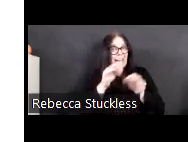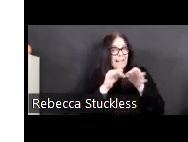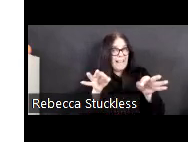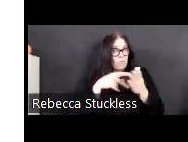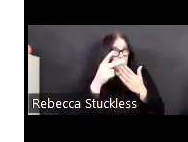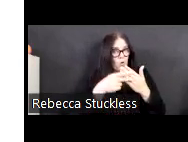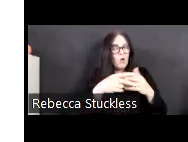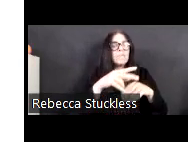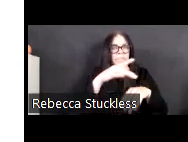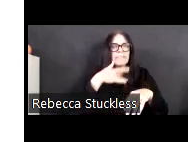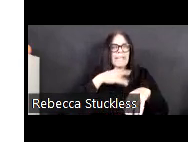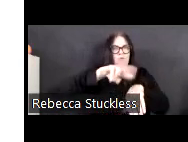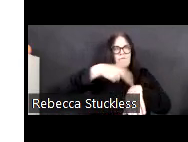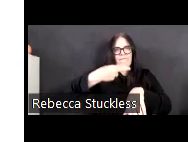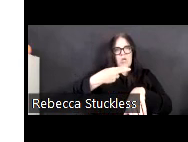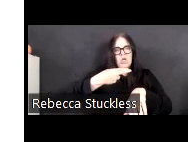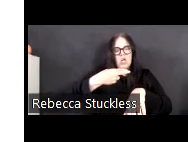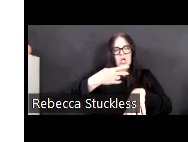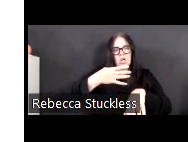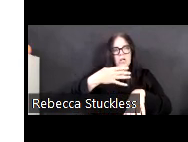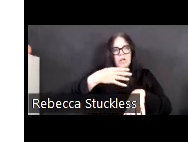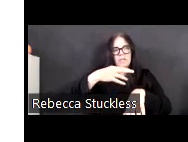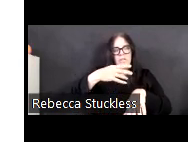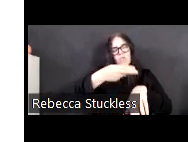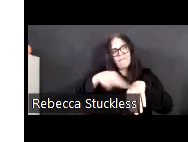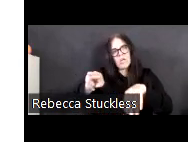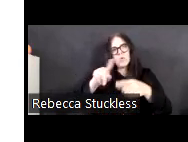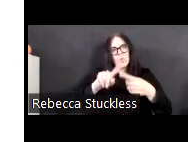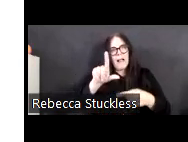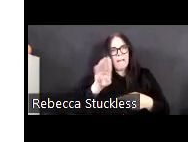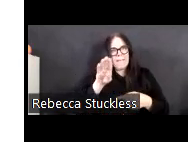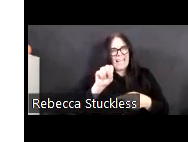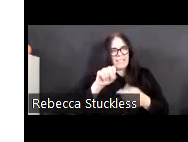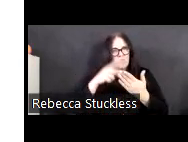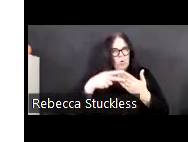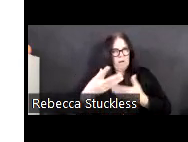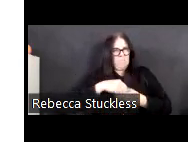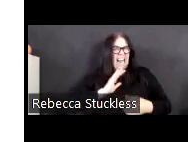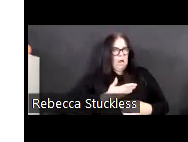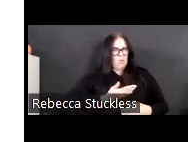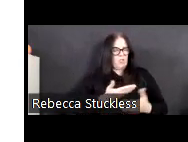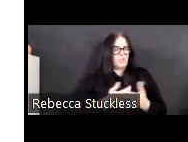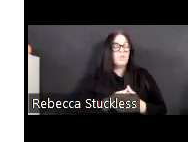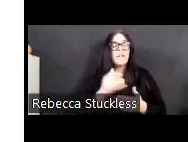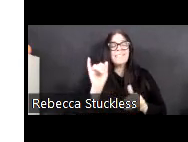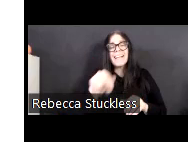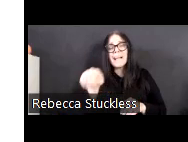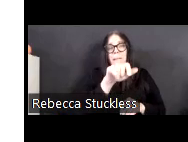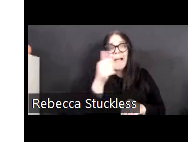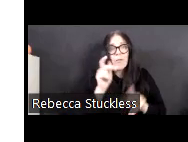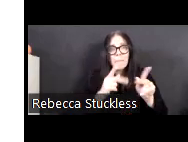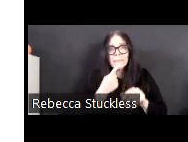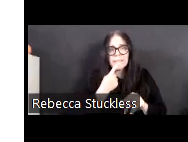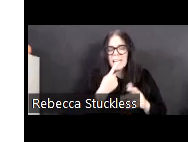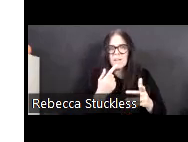referred to the LBS program that we have. So as others have said, you don't really want